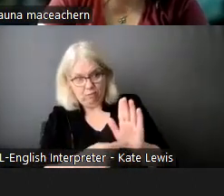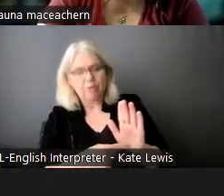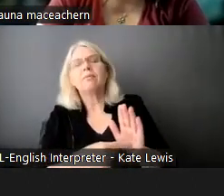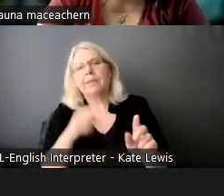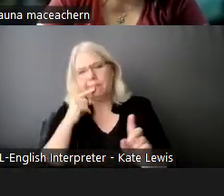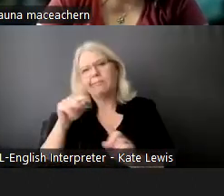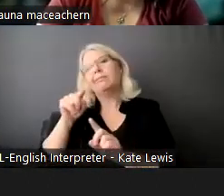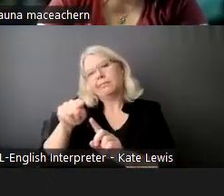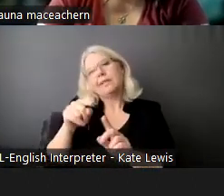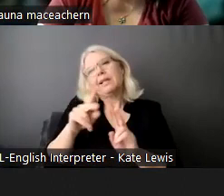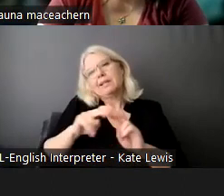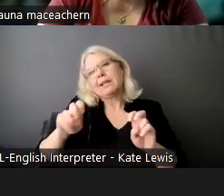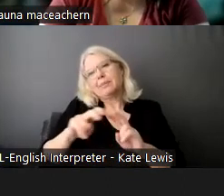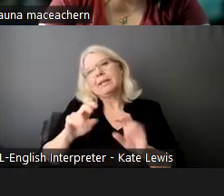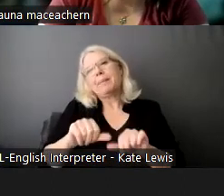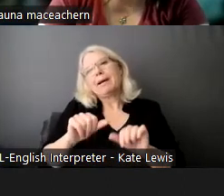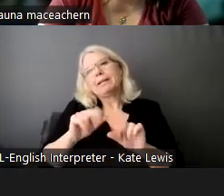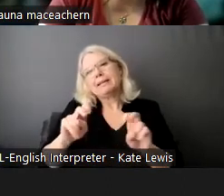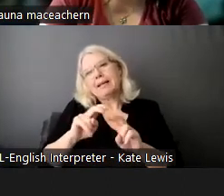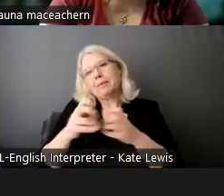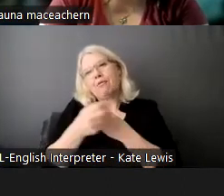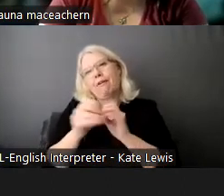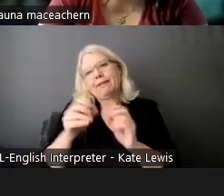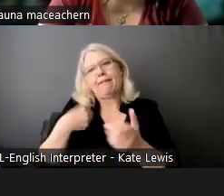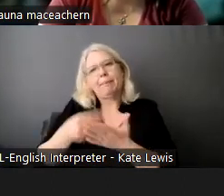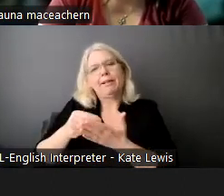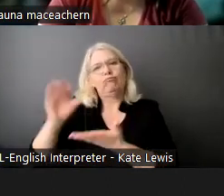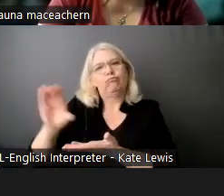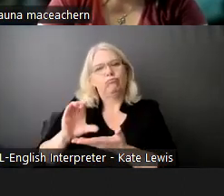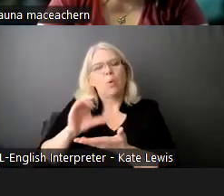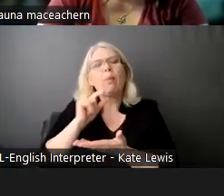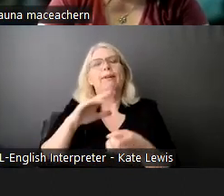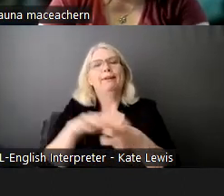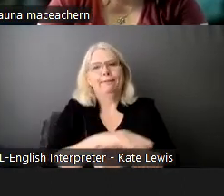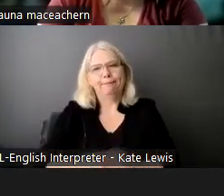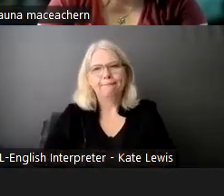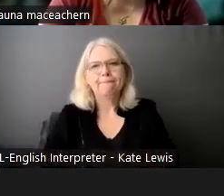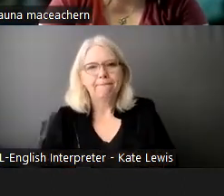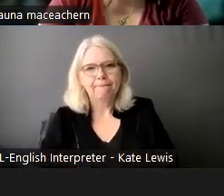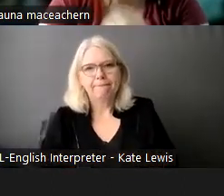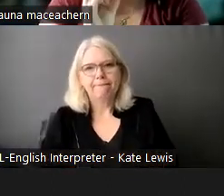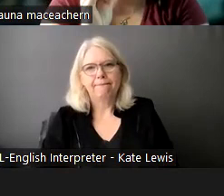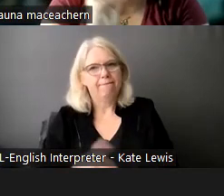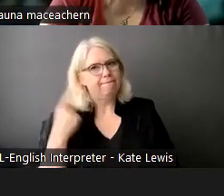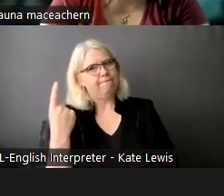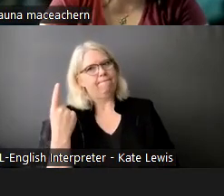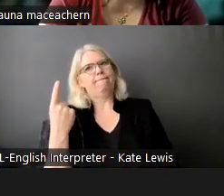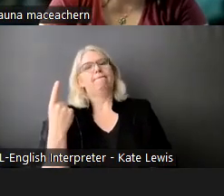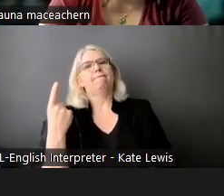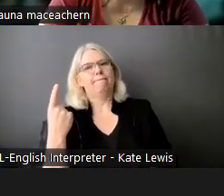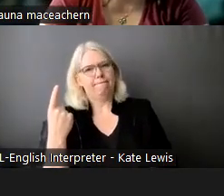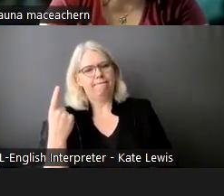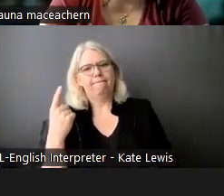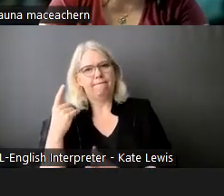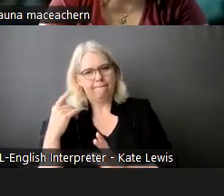Capacity Assessment Office has some funds available to do that. that is really the only sort of